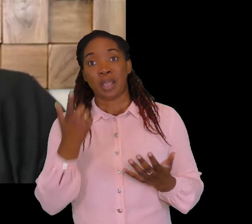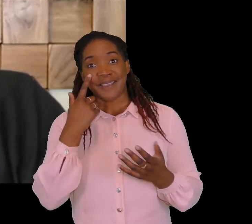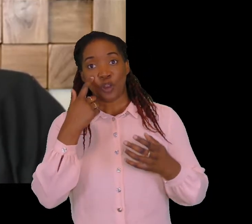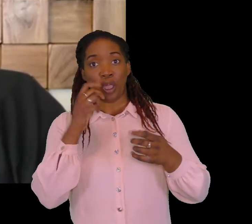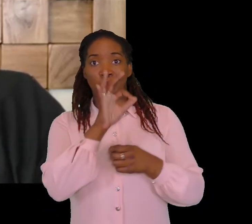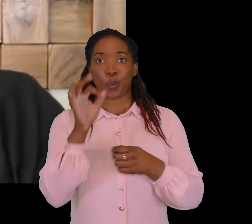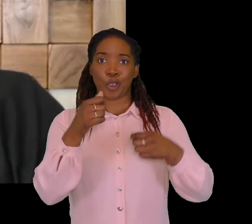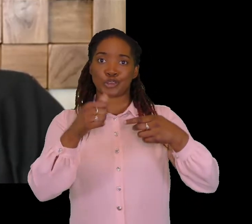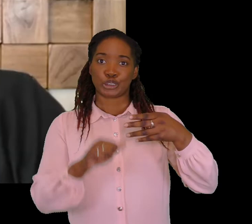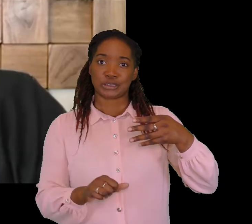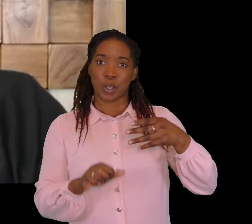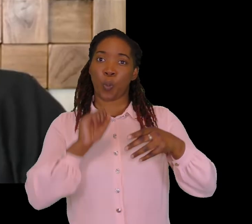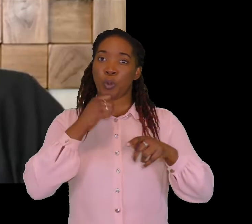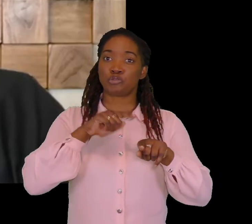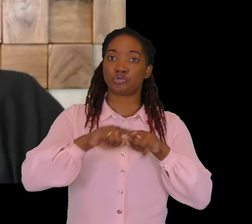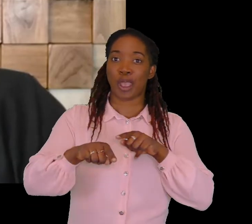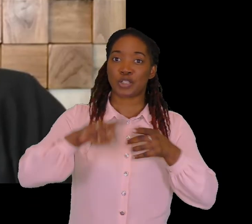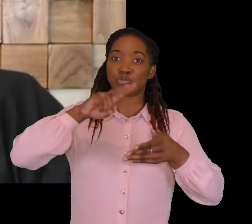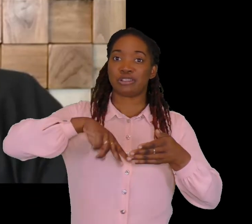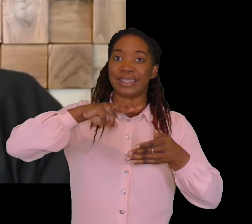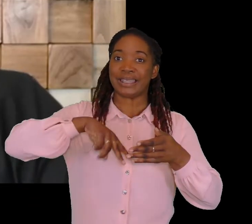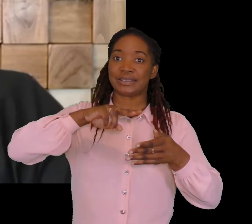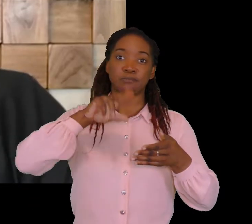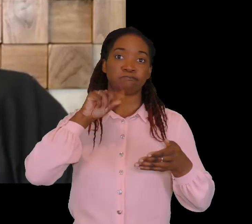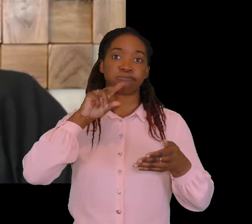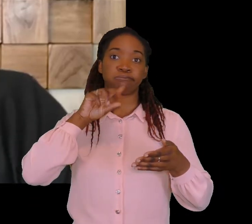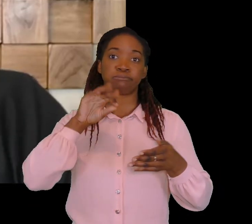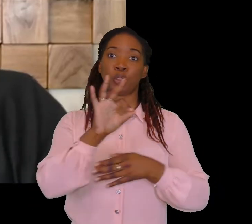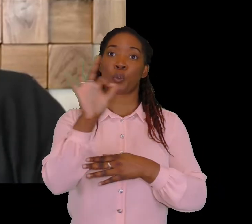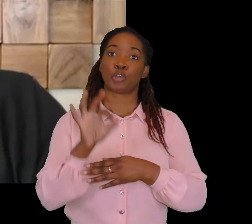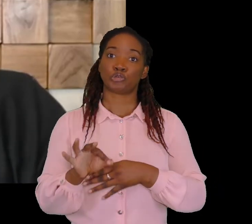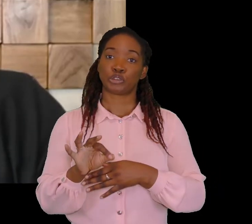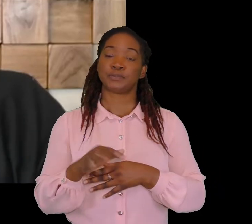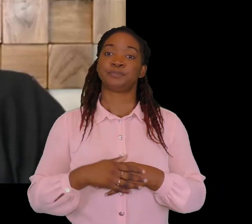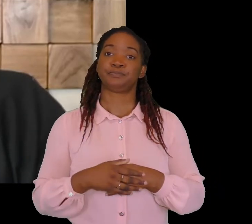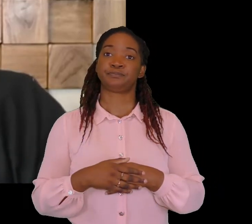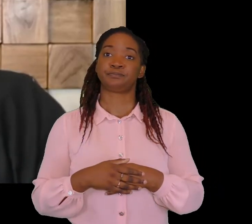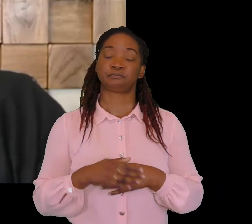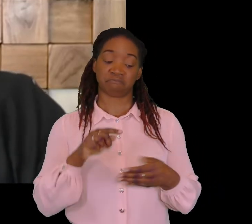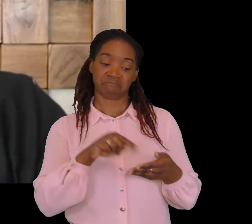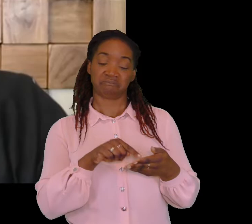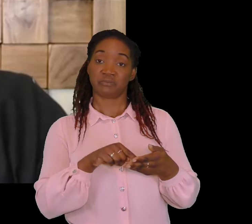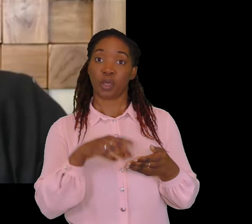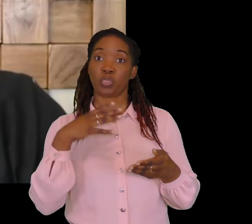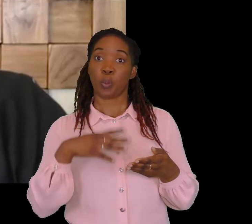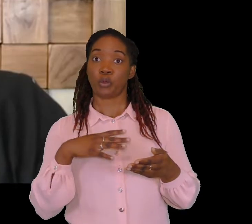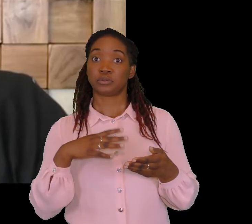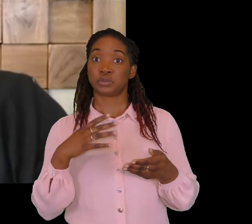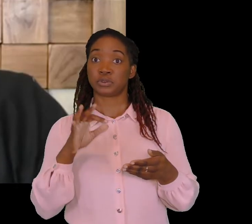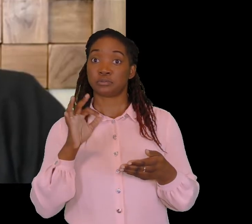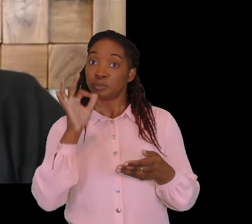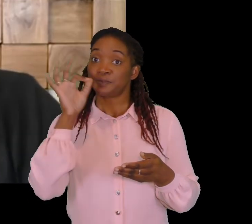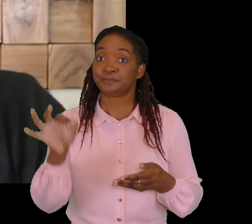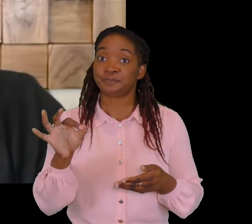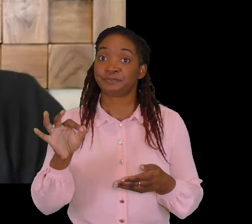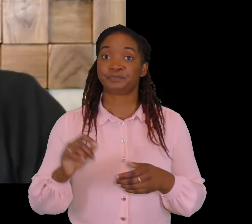I will try to read out some of those questions where people have indicated that they want, these questions. So